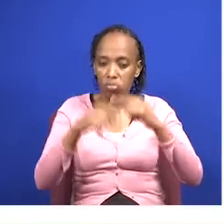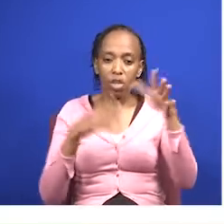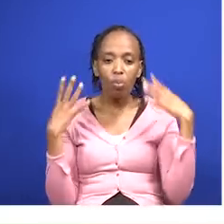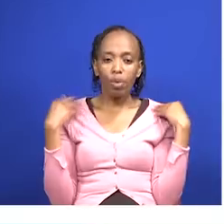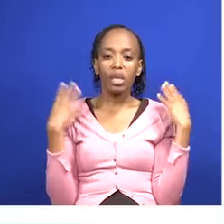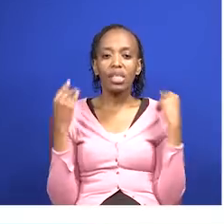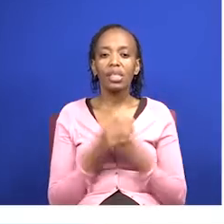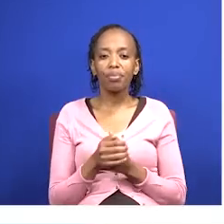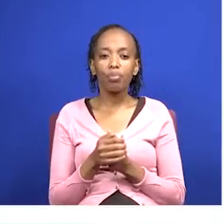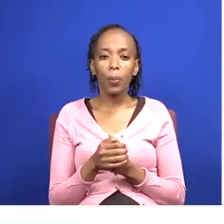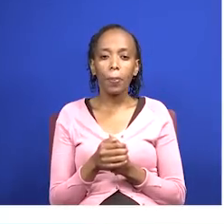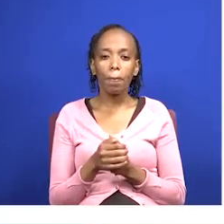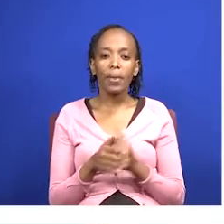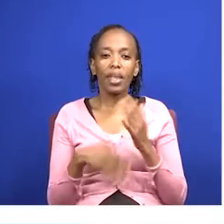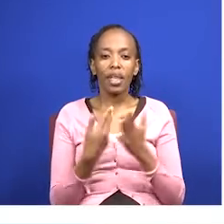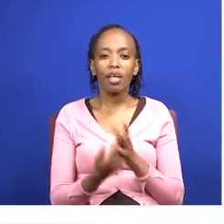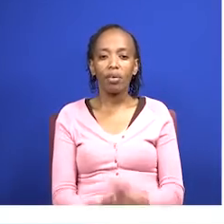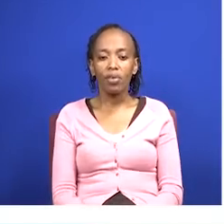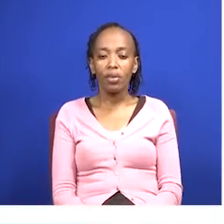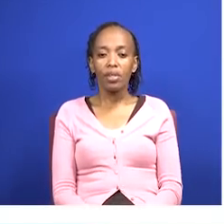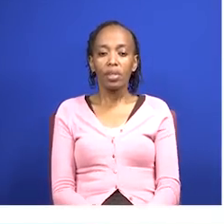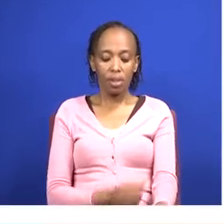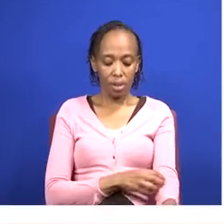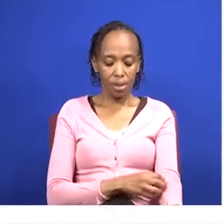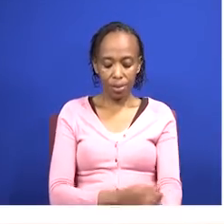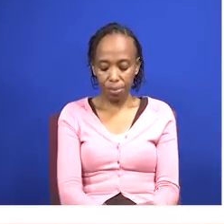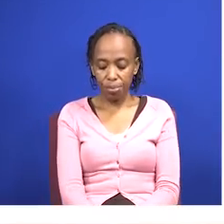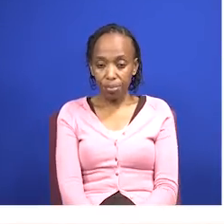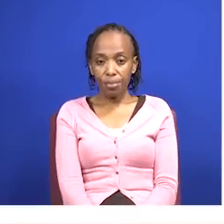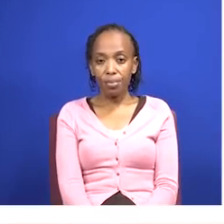on practicing. Thank you.